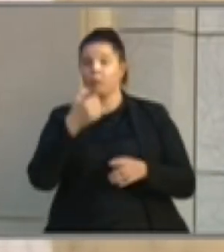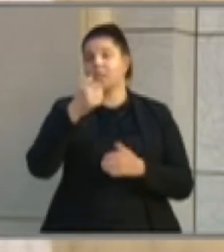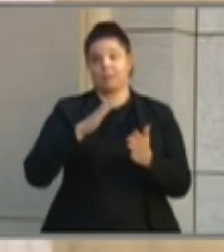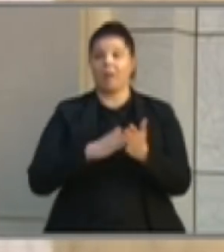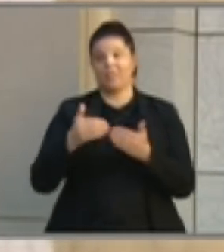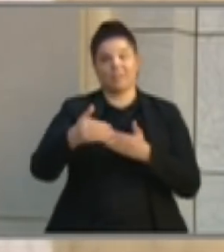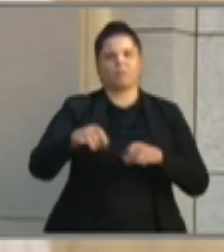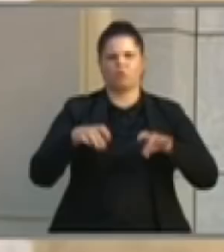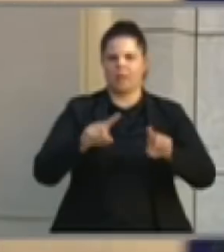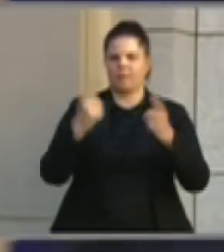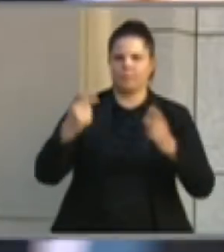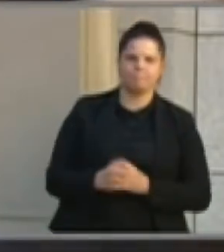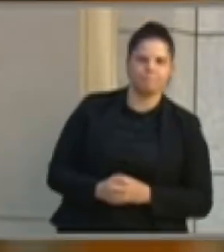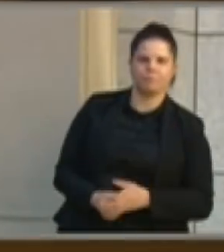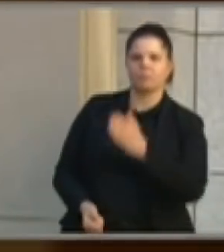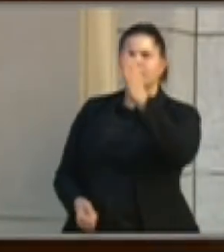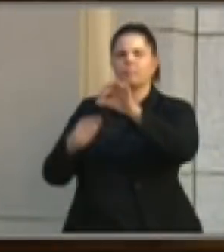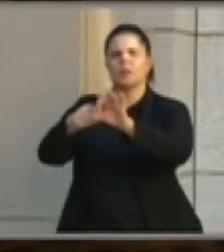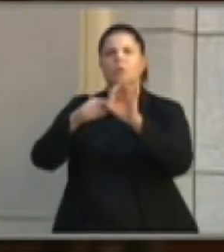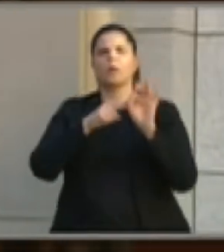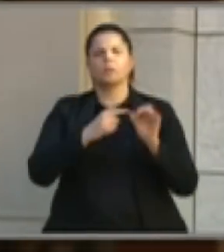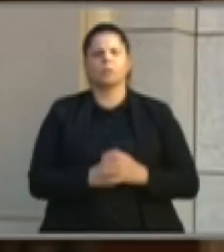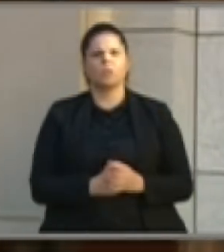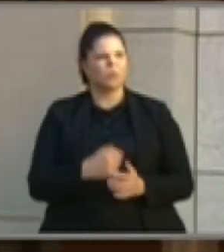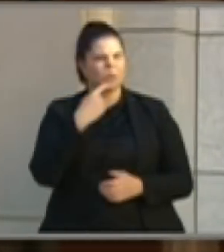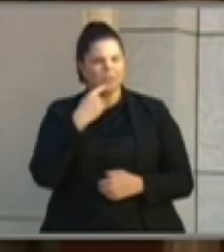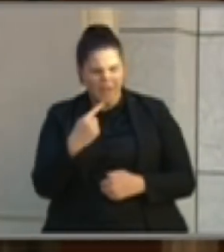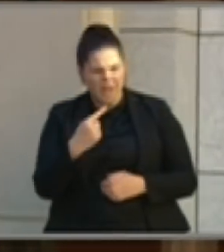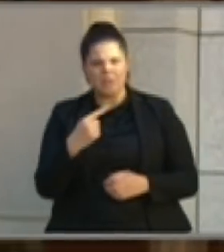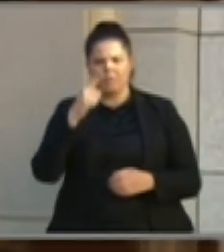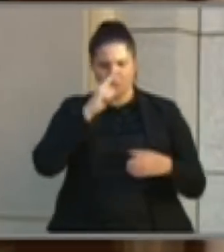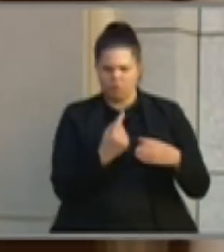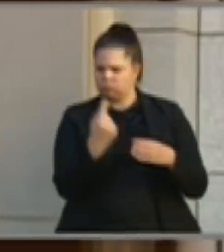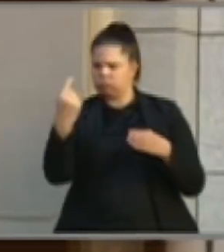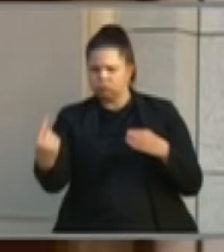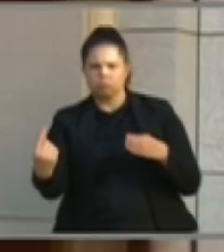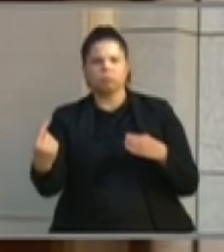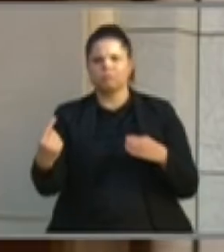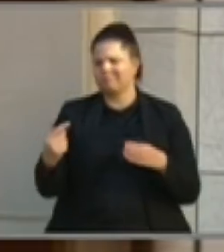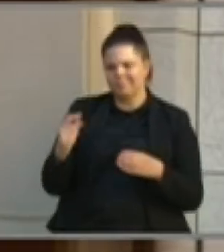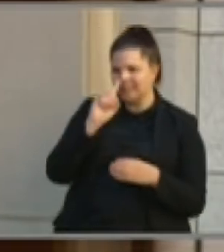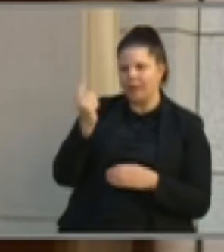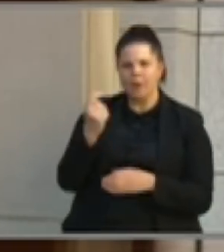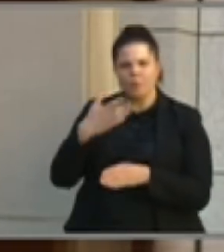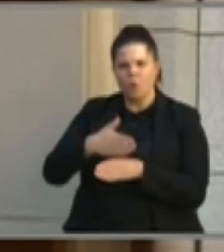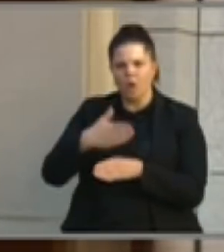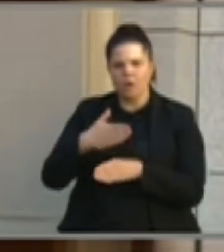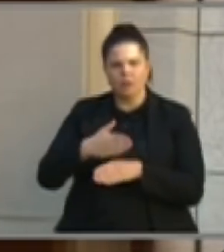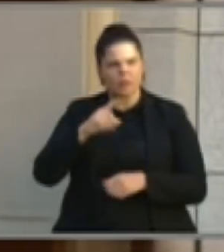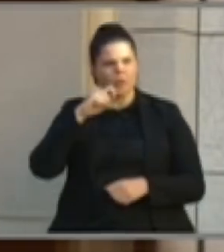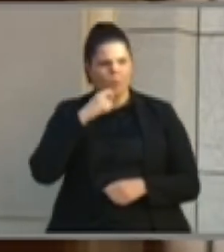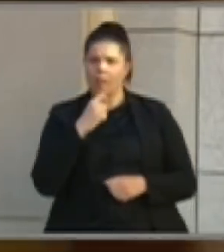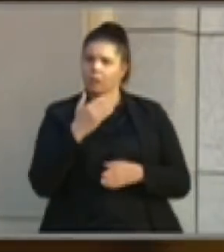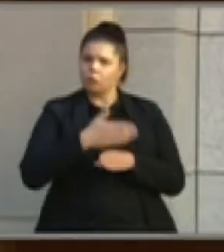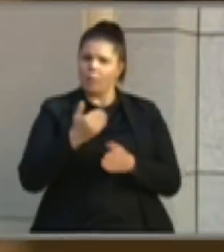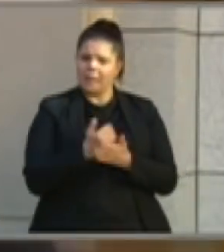months. Prime Minister, could you just clarify whether any workers who've already been stood down will qualify for this latest job keeper payment? You can